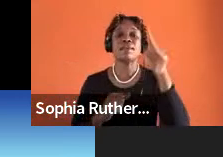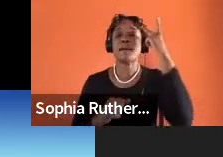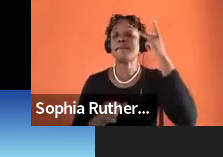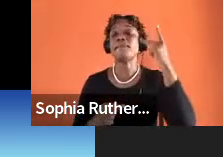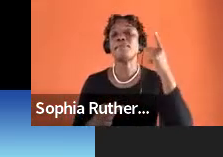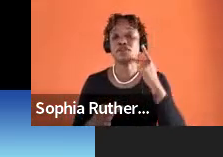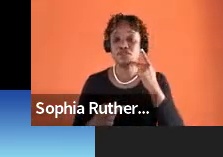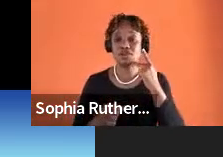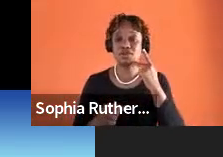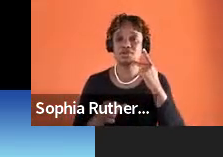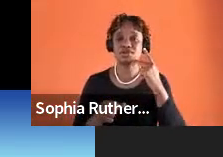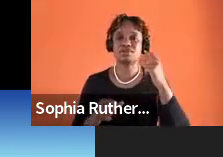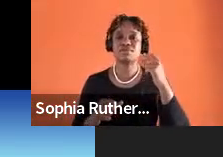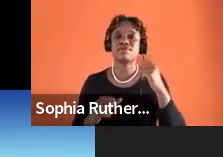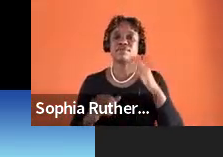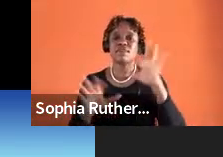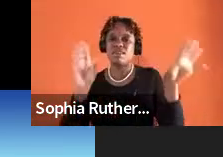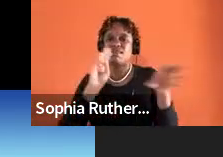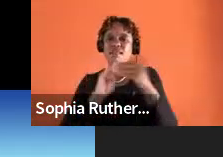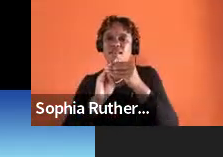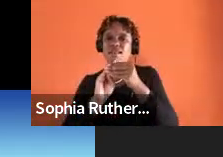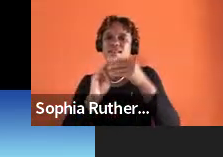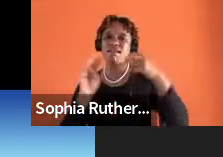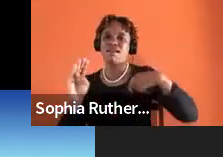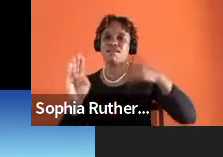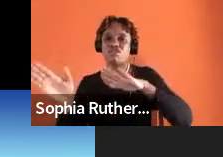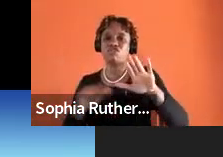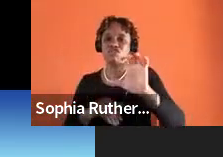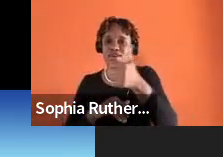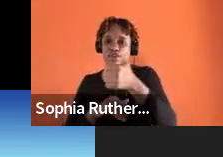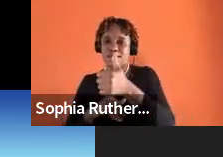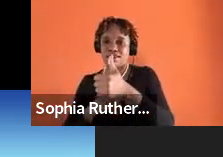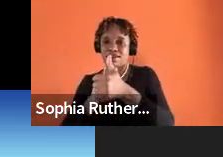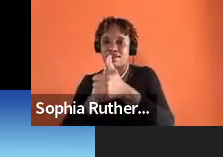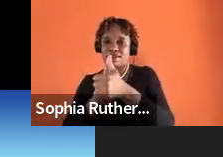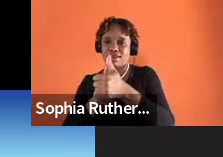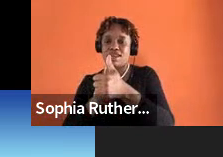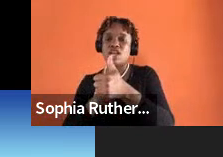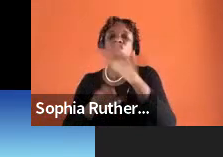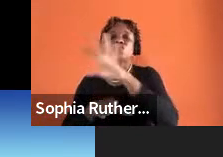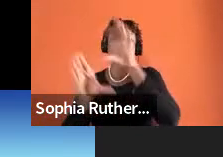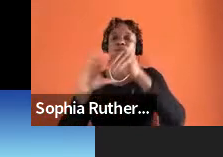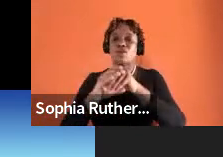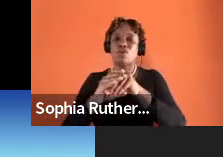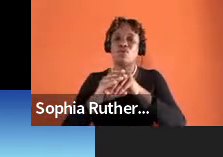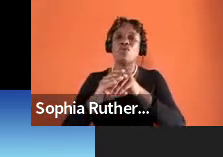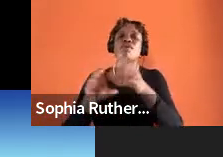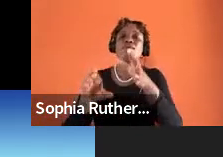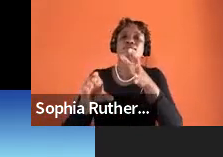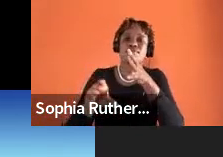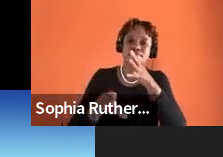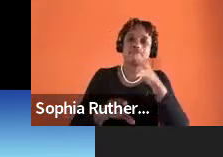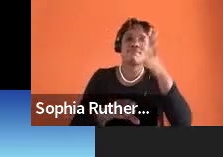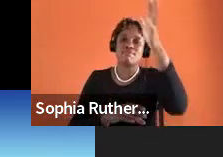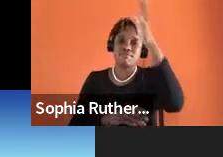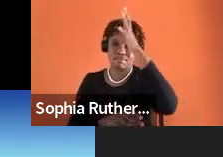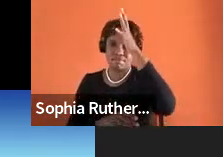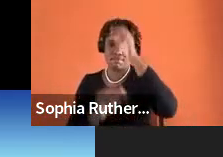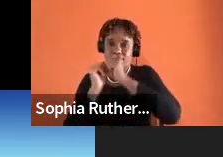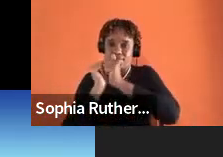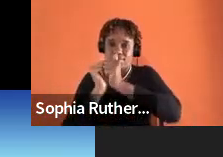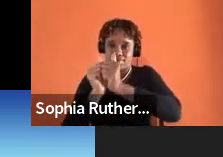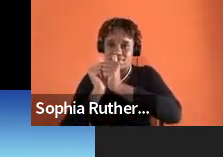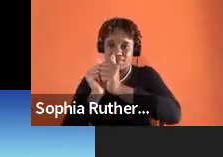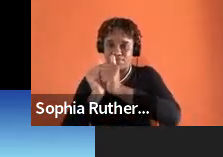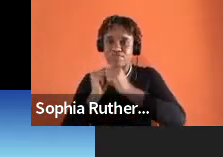10 children. So it meant that we did in fact include a mother and a father as one of the persons, 2 of the